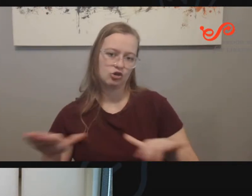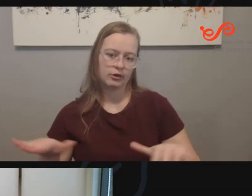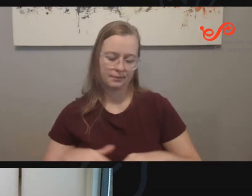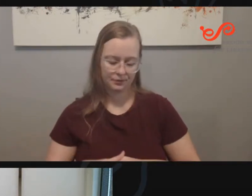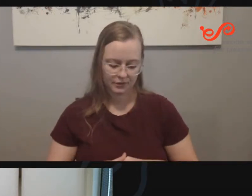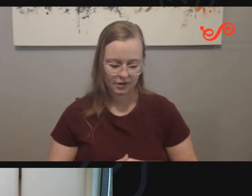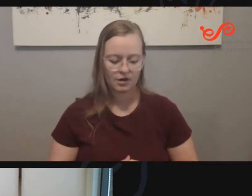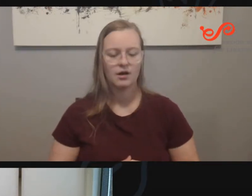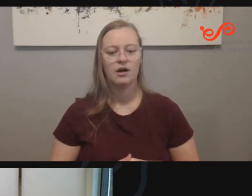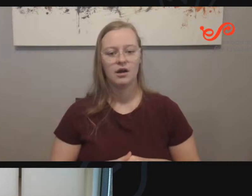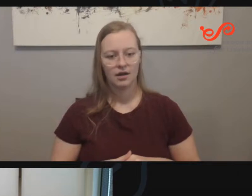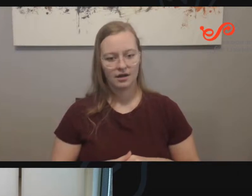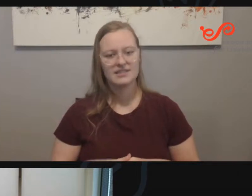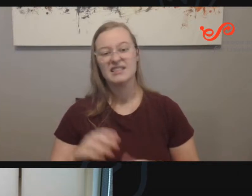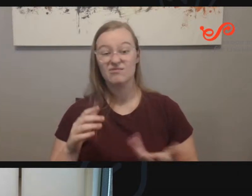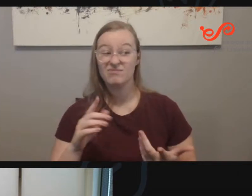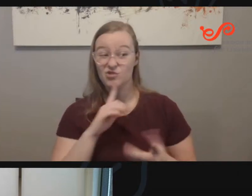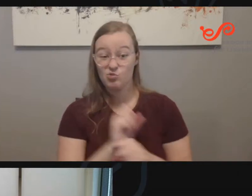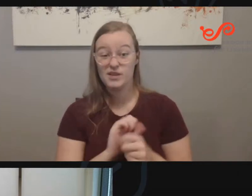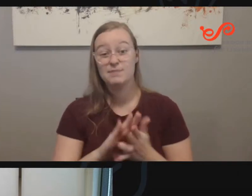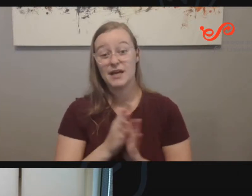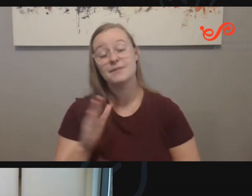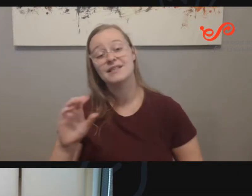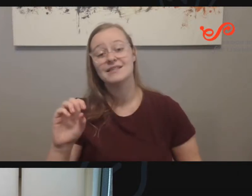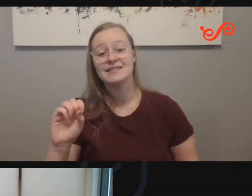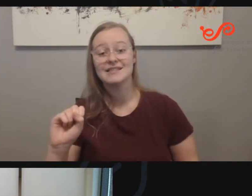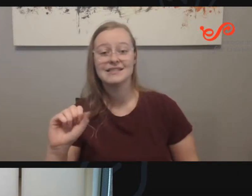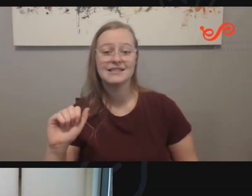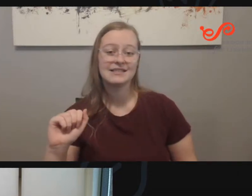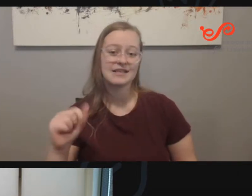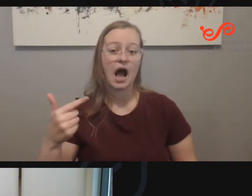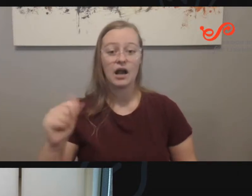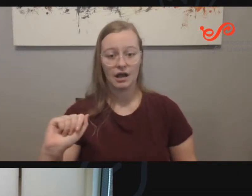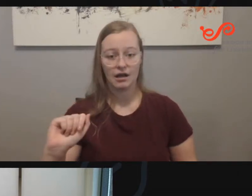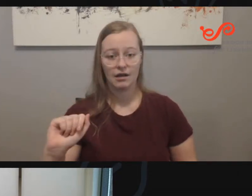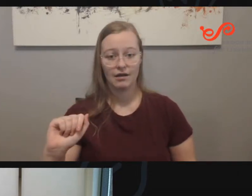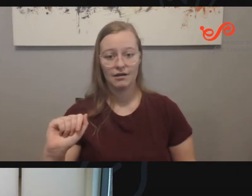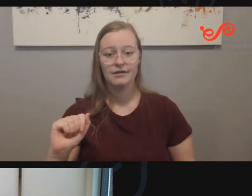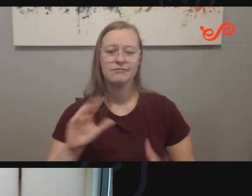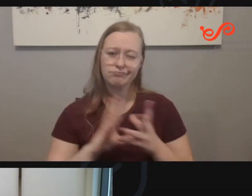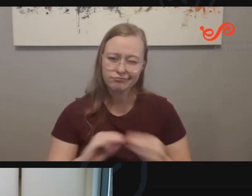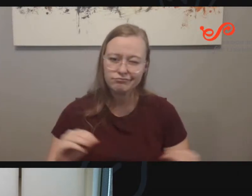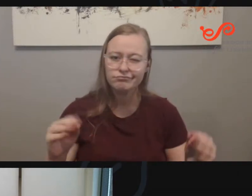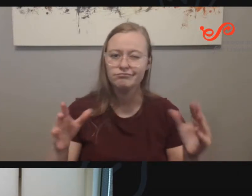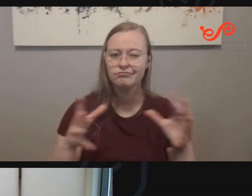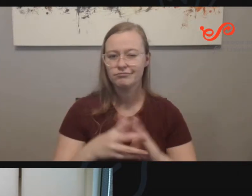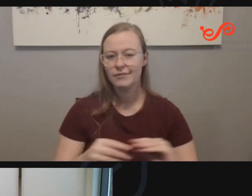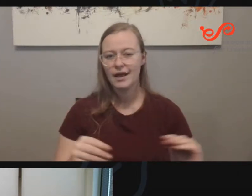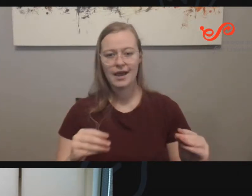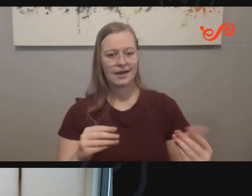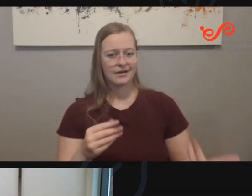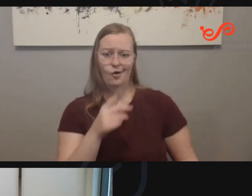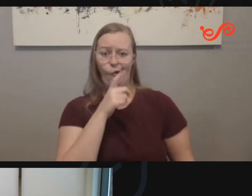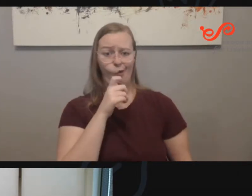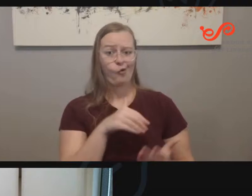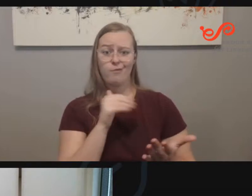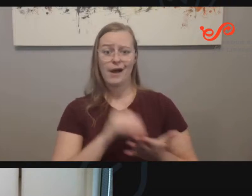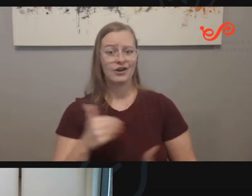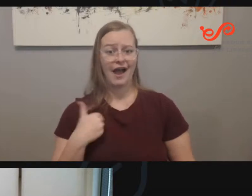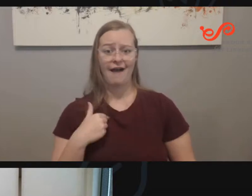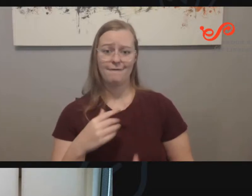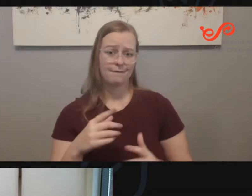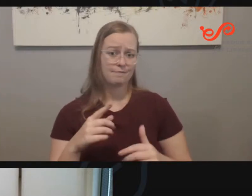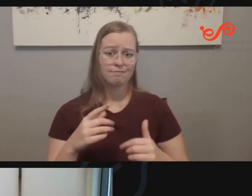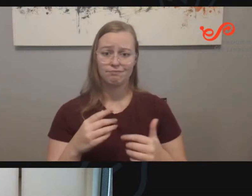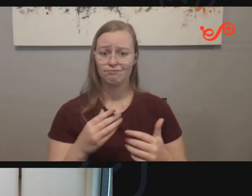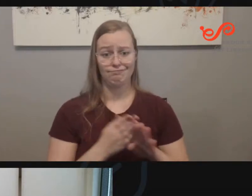a saga of Americana, and what better figure to have at the center of a saga than the amazing